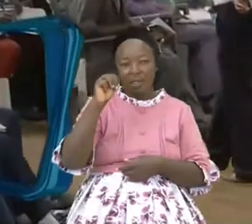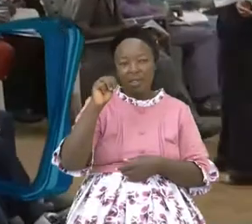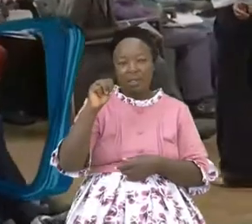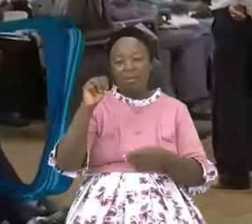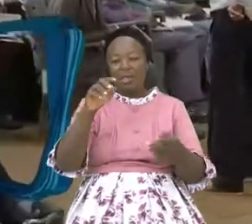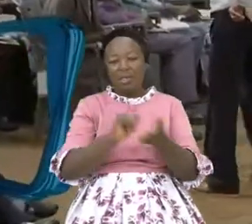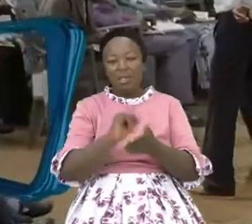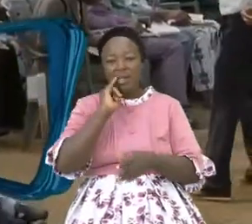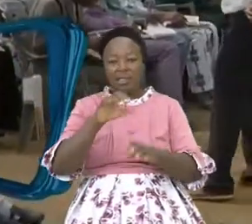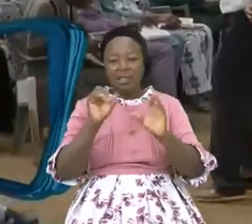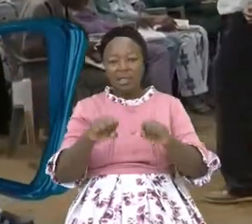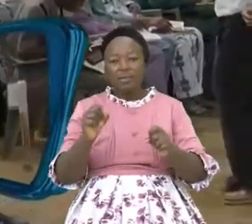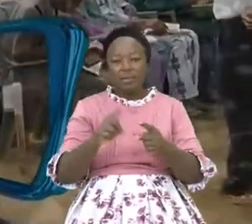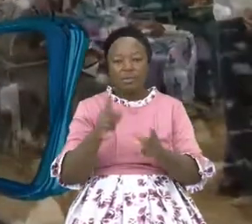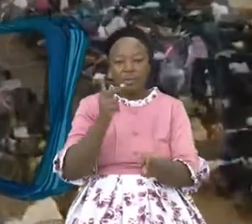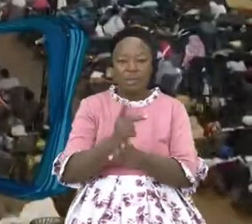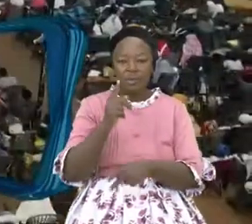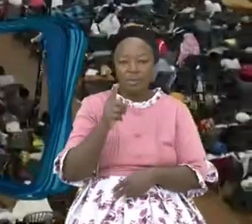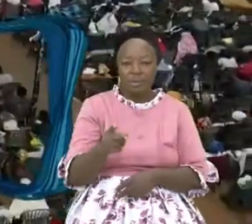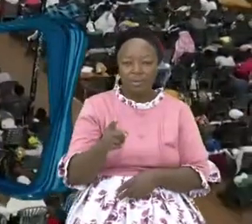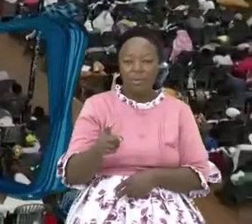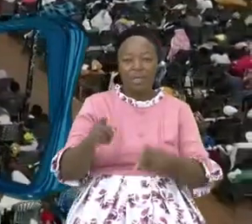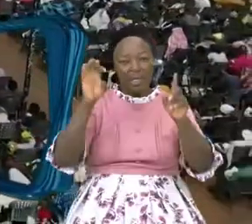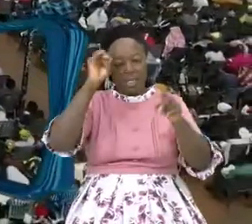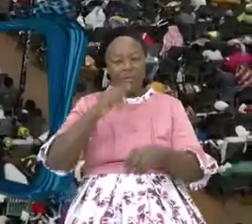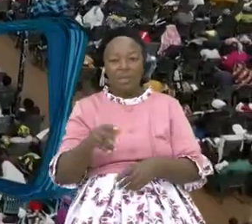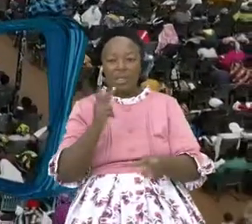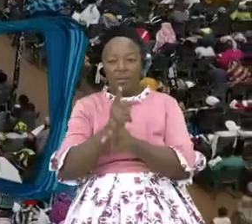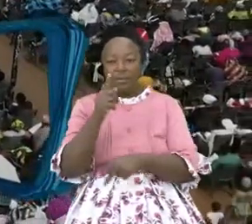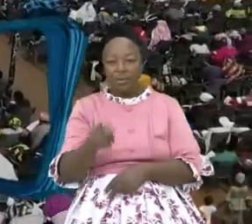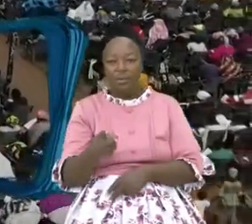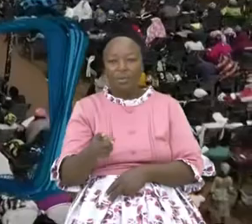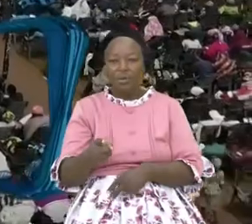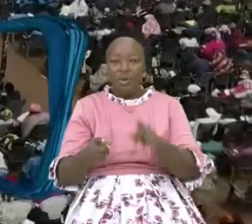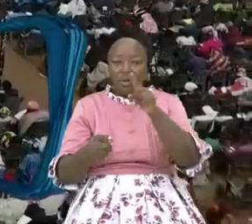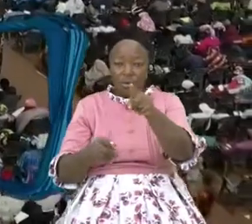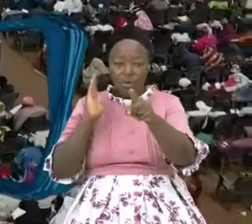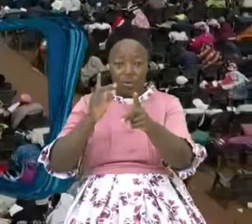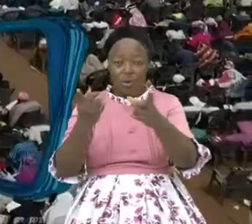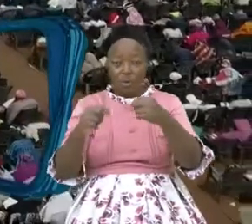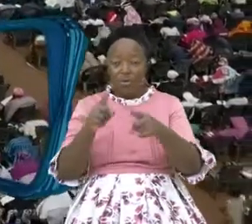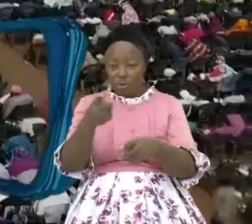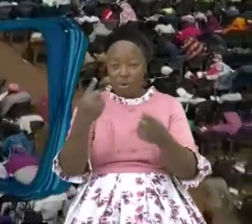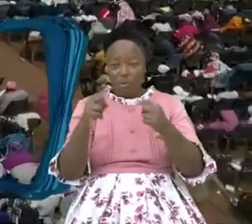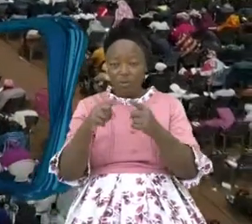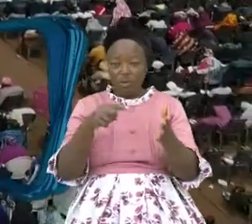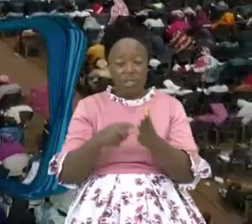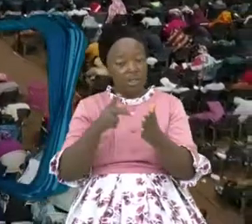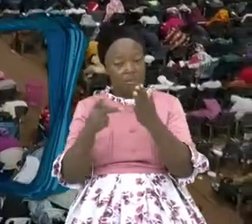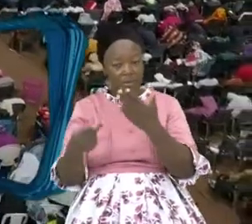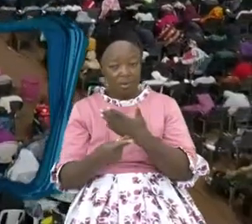is able to keep you, he will keep you. You've come to this global